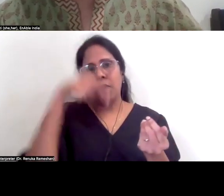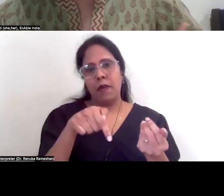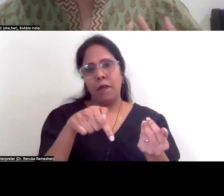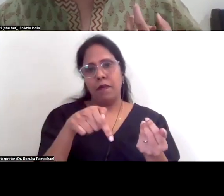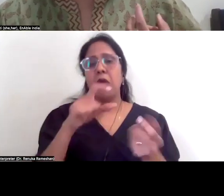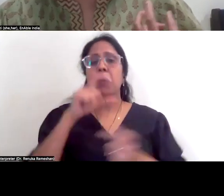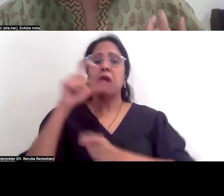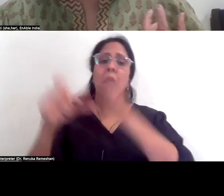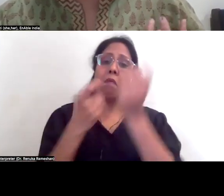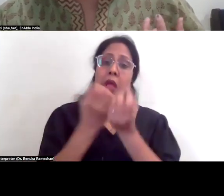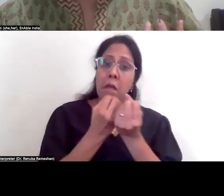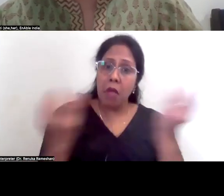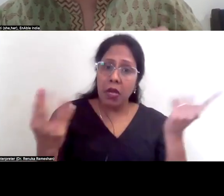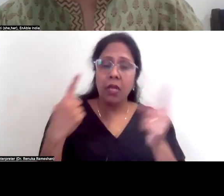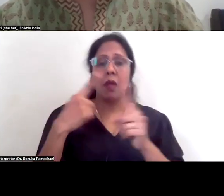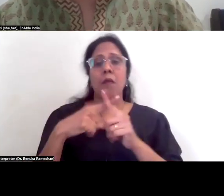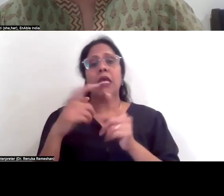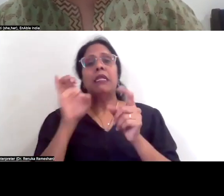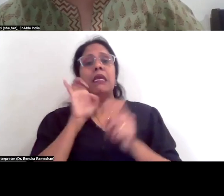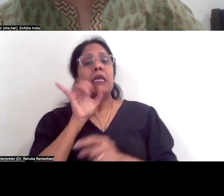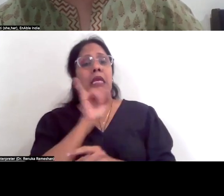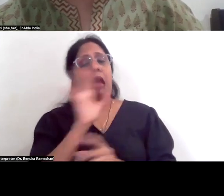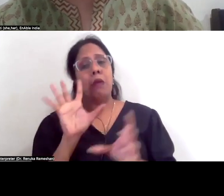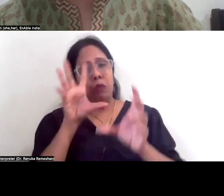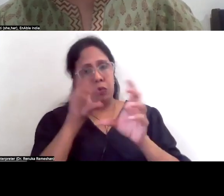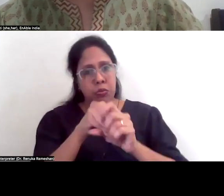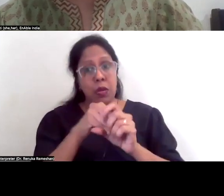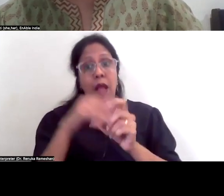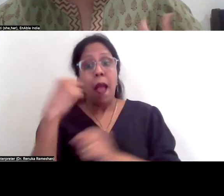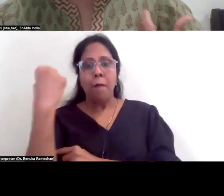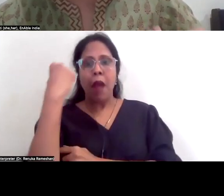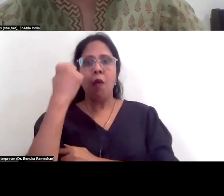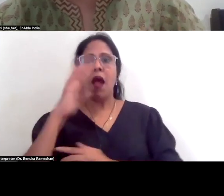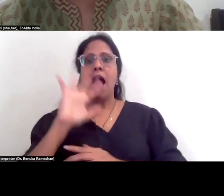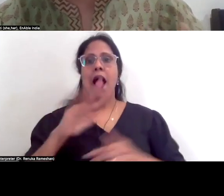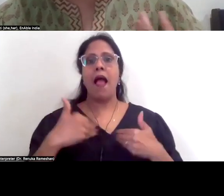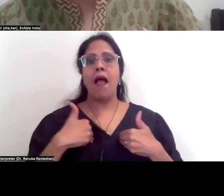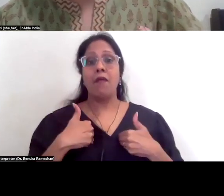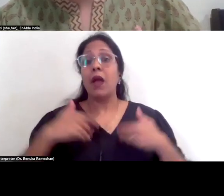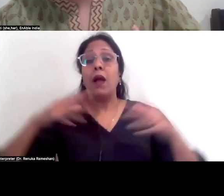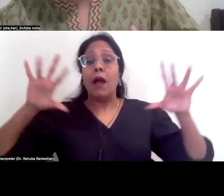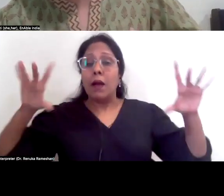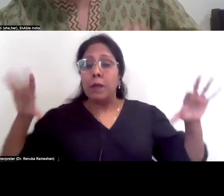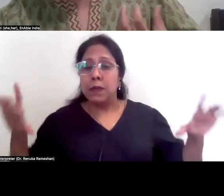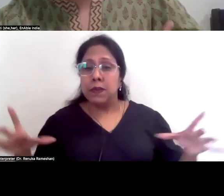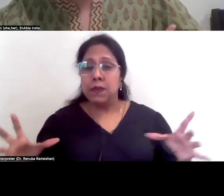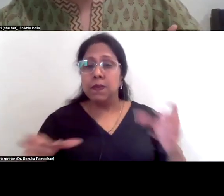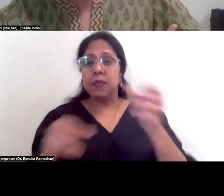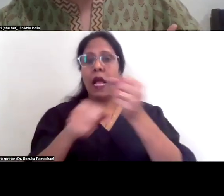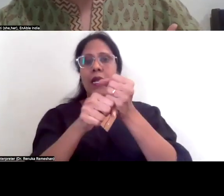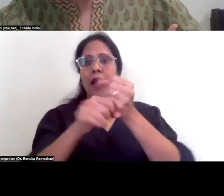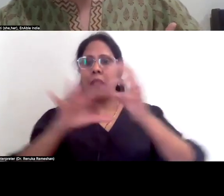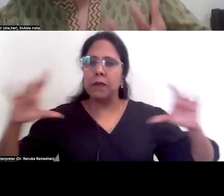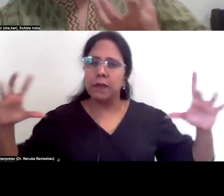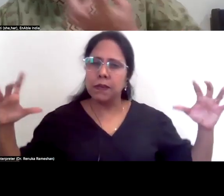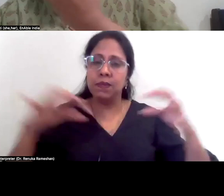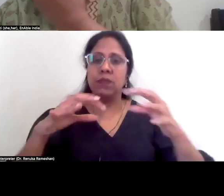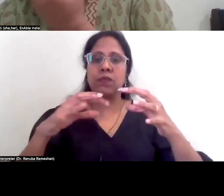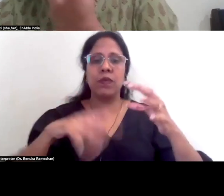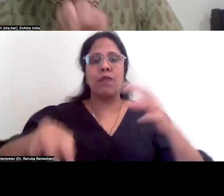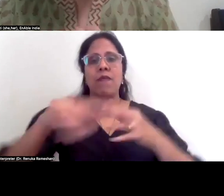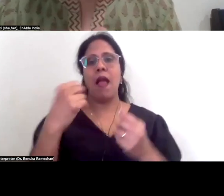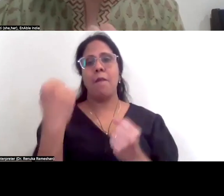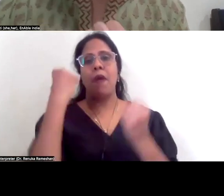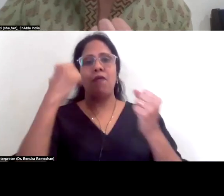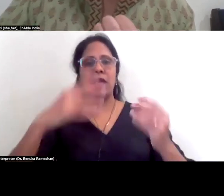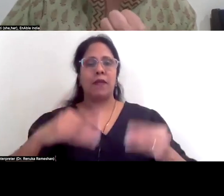in that, the power was there with us. Why? Because collectives increases the power of the actors. So Mission